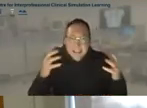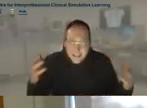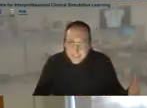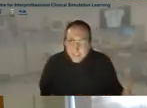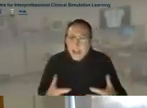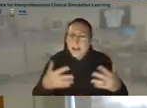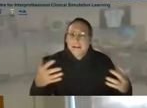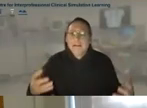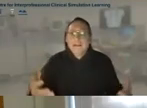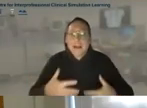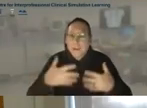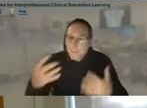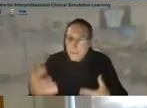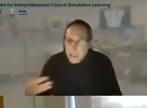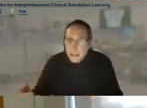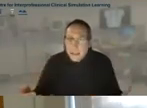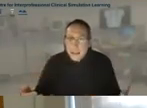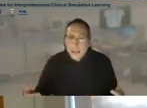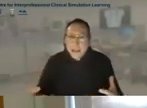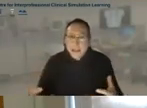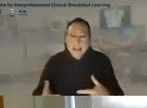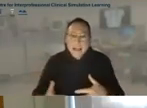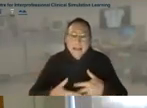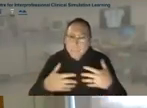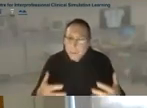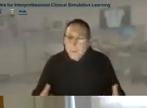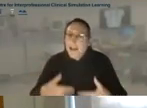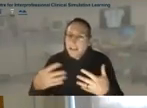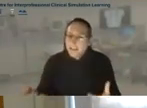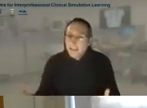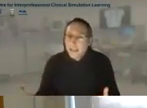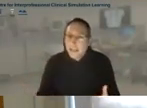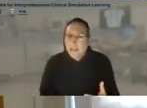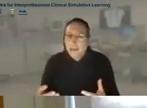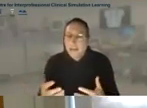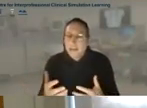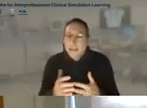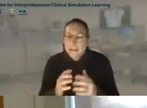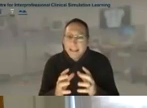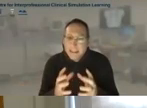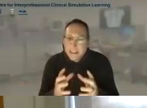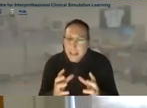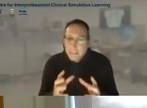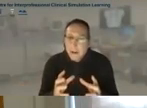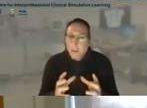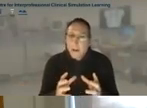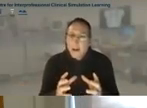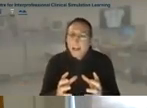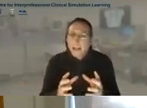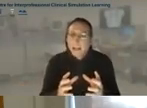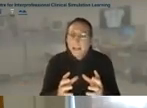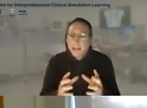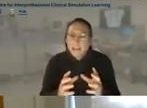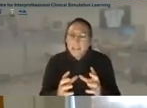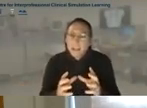says reflect and have a conversation and improve and sustain. And it's that sustain part I wanna